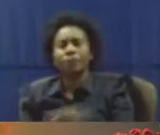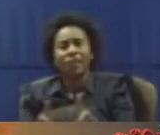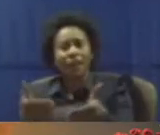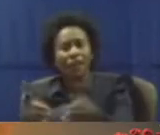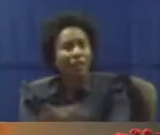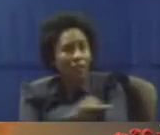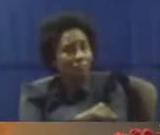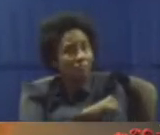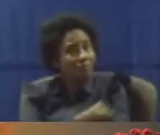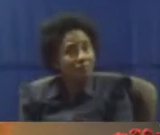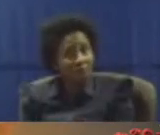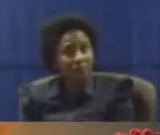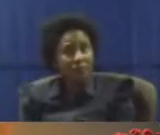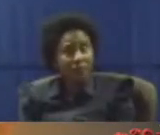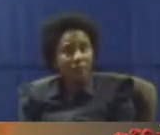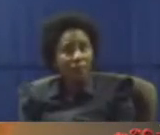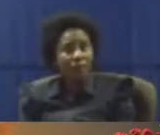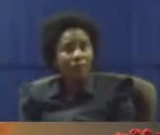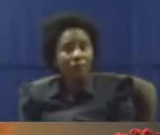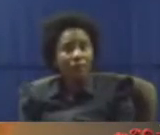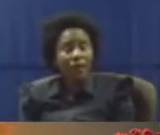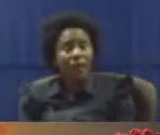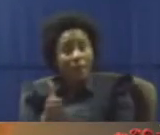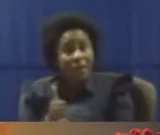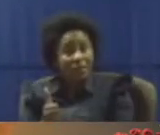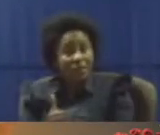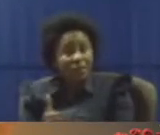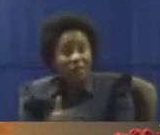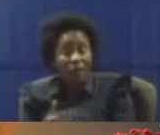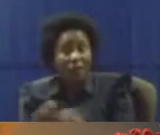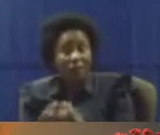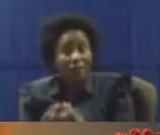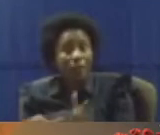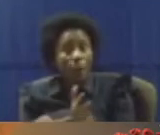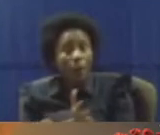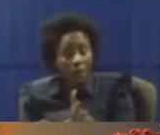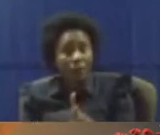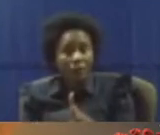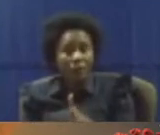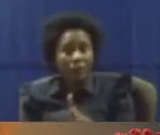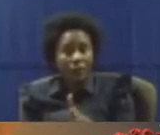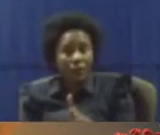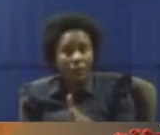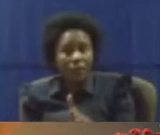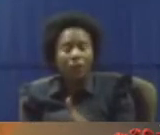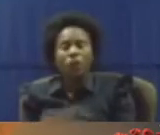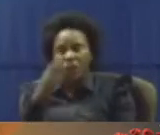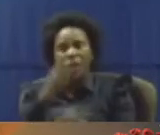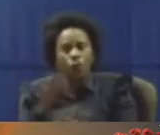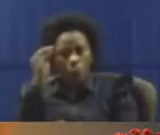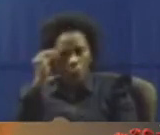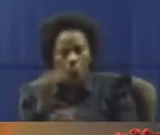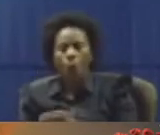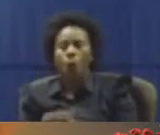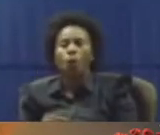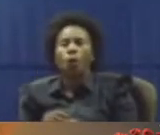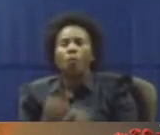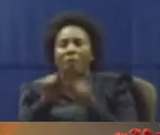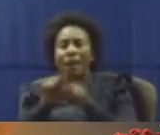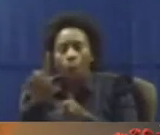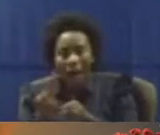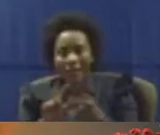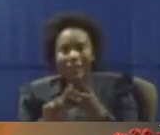economy and destroy jobs. But do South Africans really understand what is to blame and who is to blame? 2 weeks